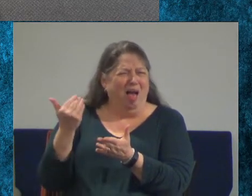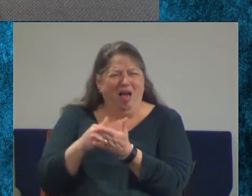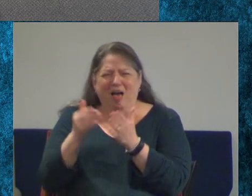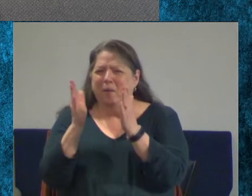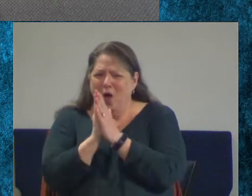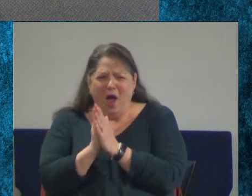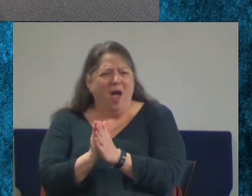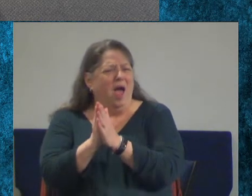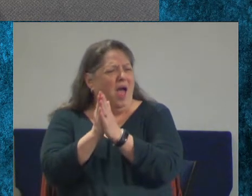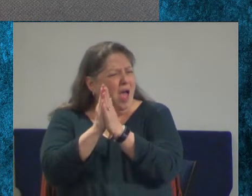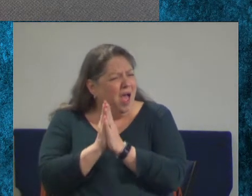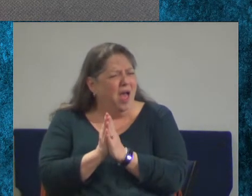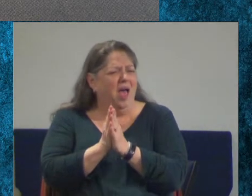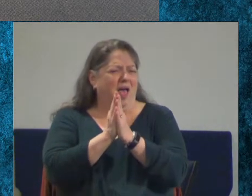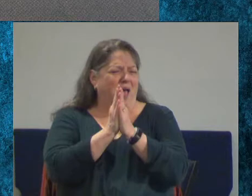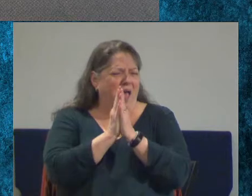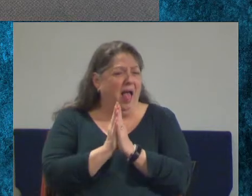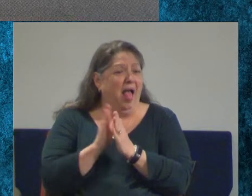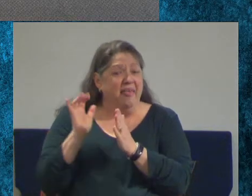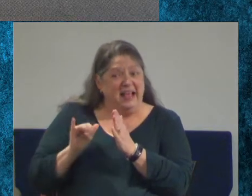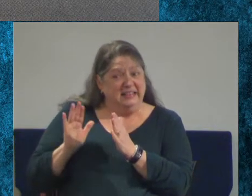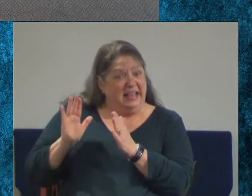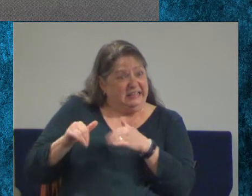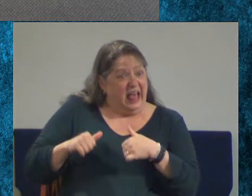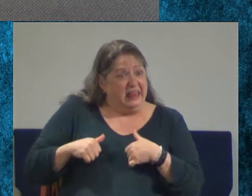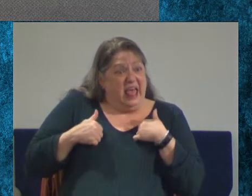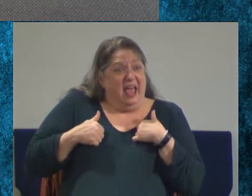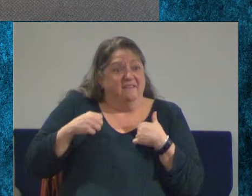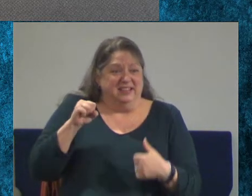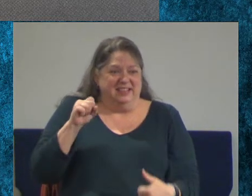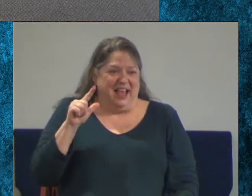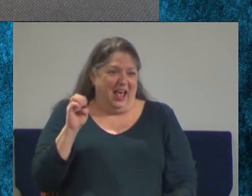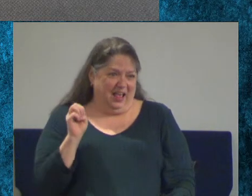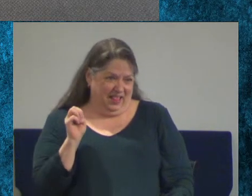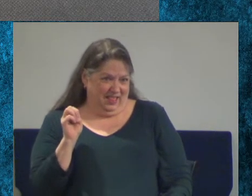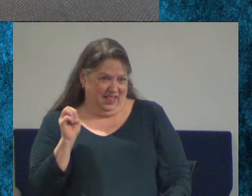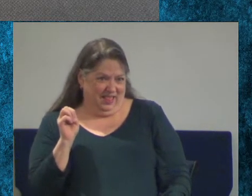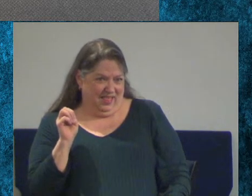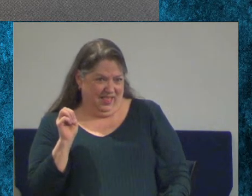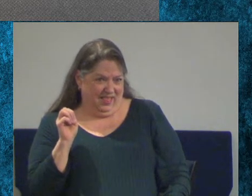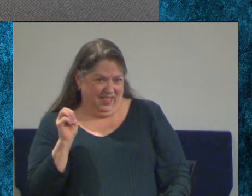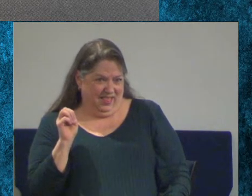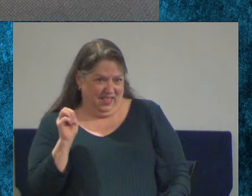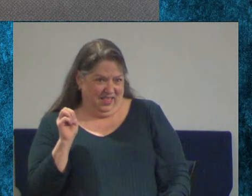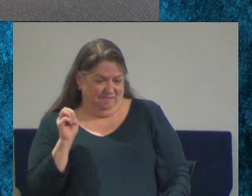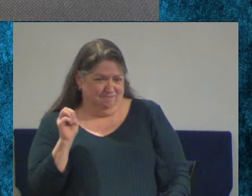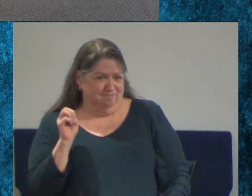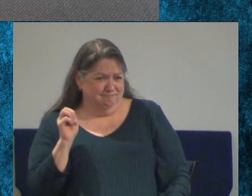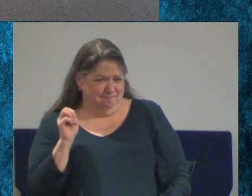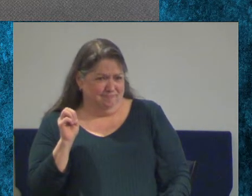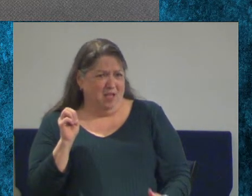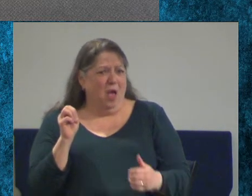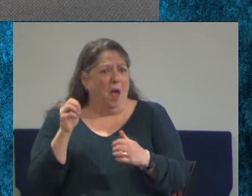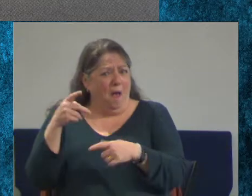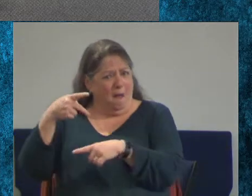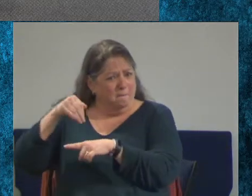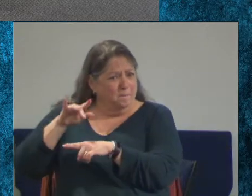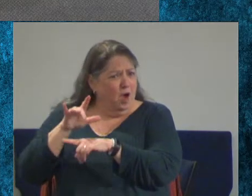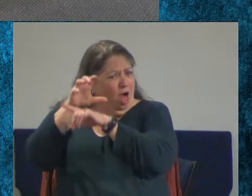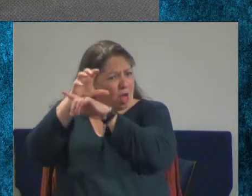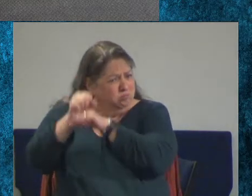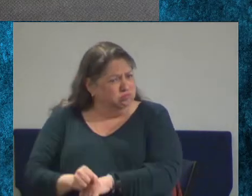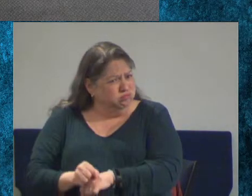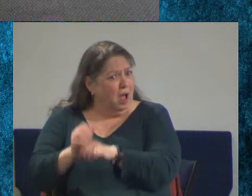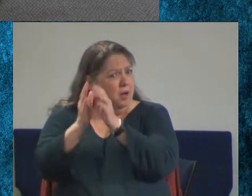sisters in Christ. Prayer was a pattern of life for Paul. Paul was a man of prayer. In fact, he had the